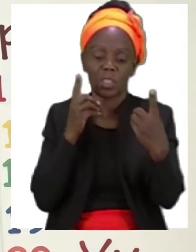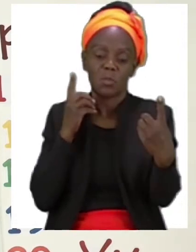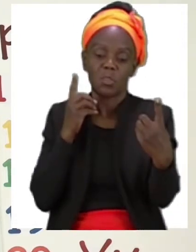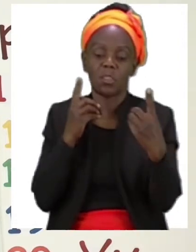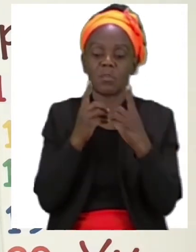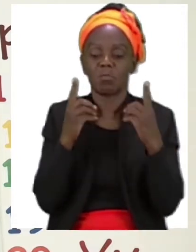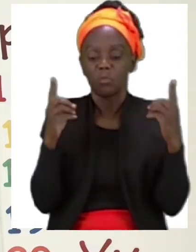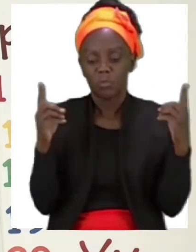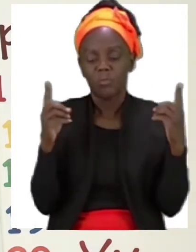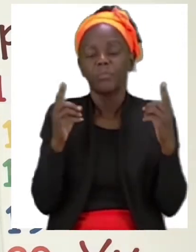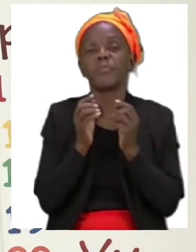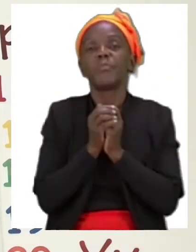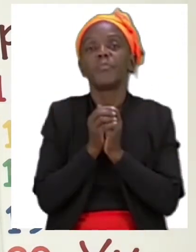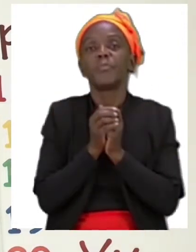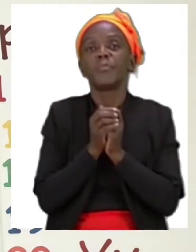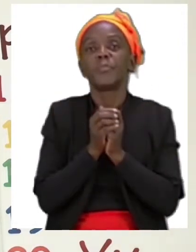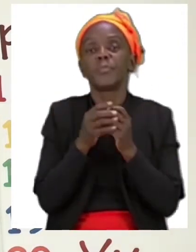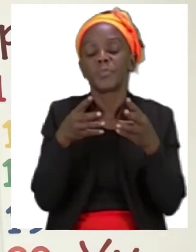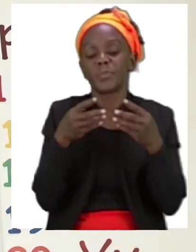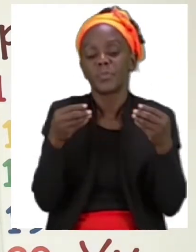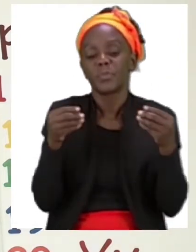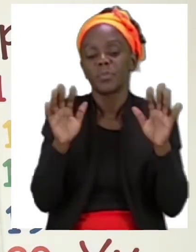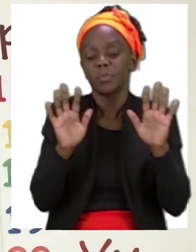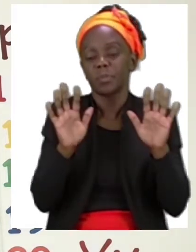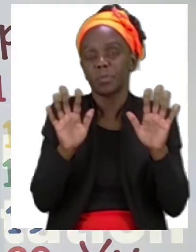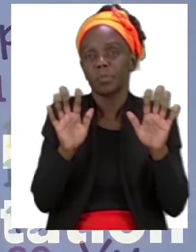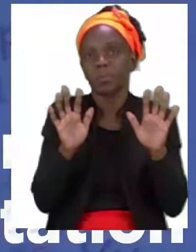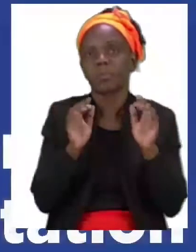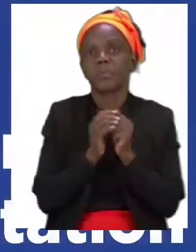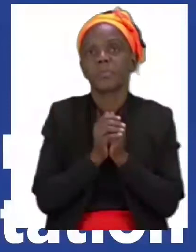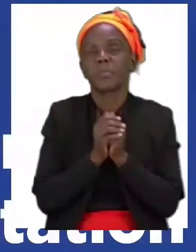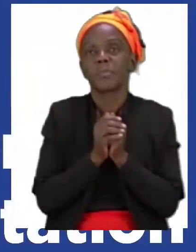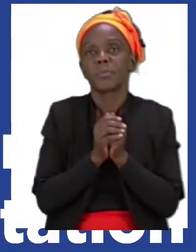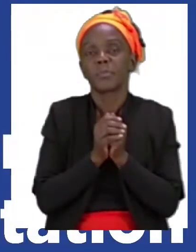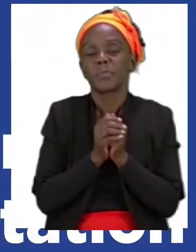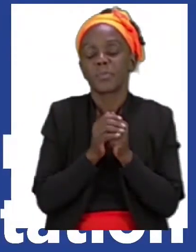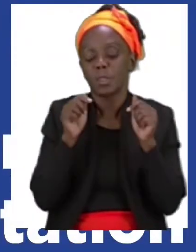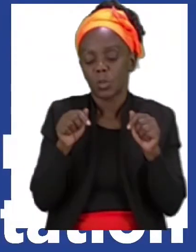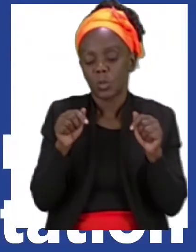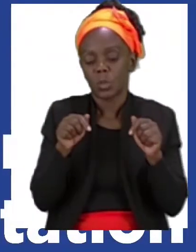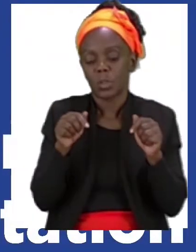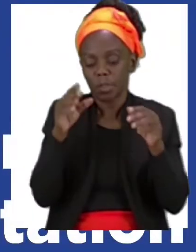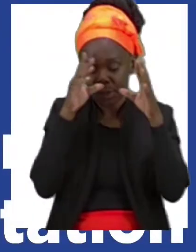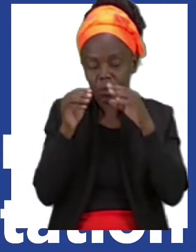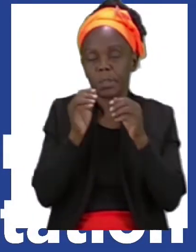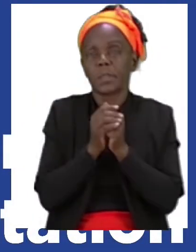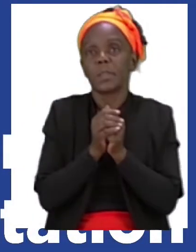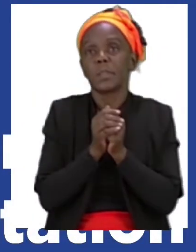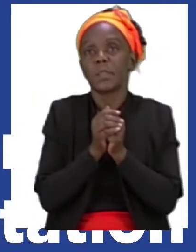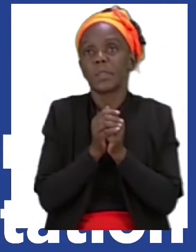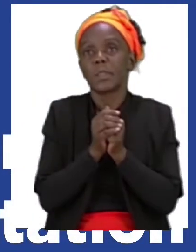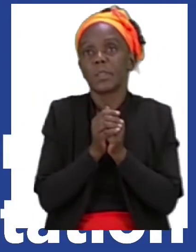well. Make sure your hands are dry before you touch anything else. For today's lesson, we will be